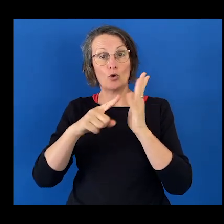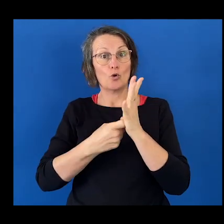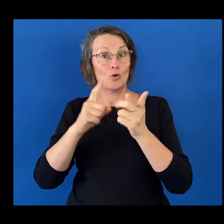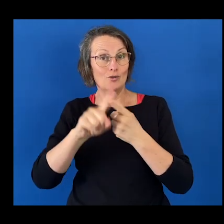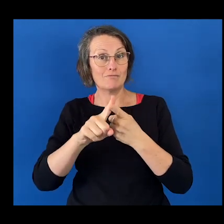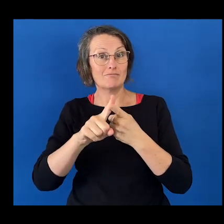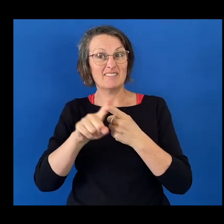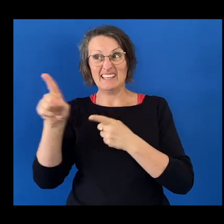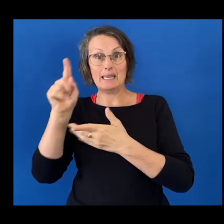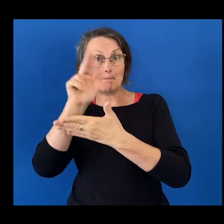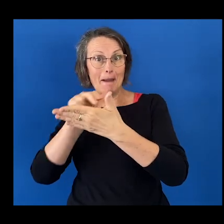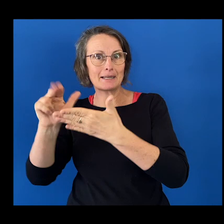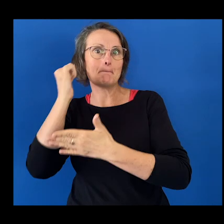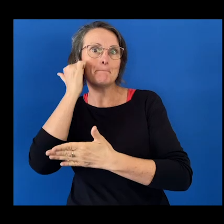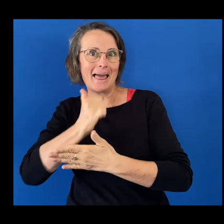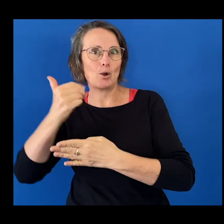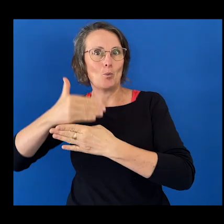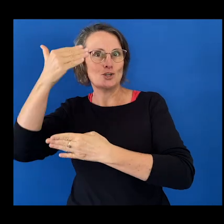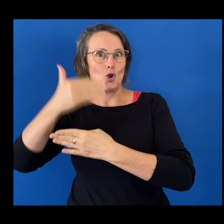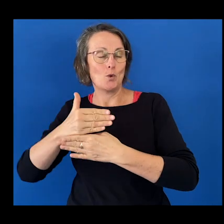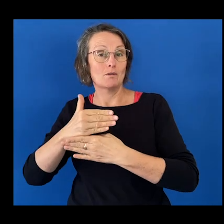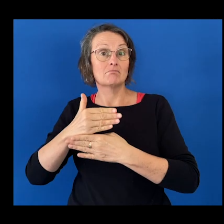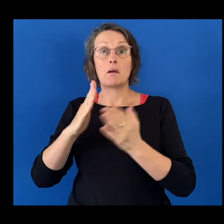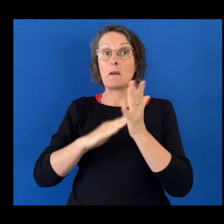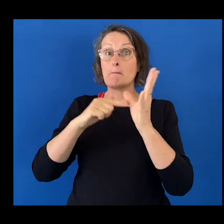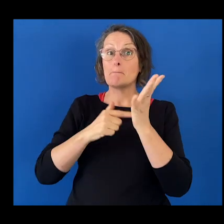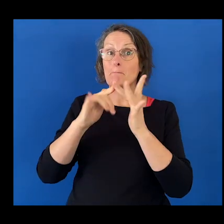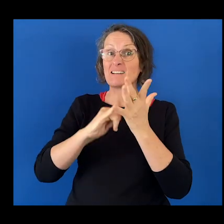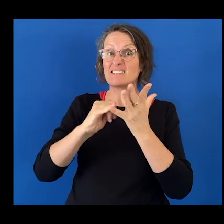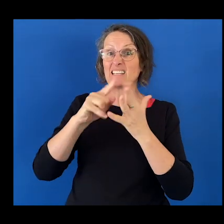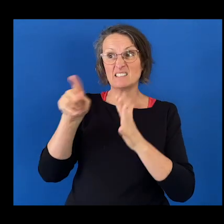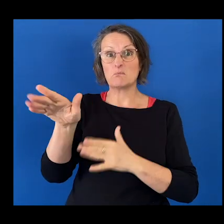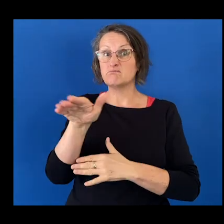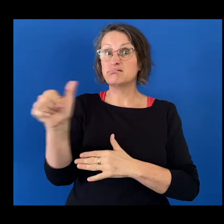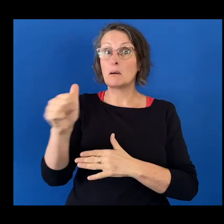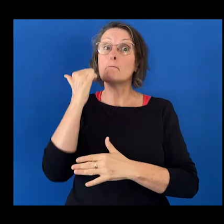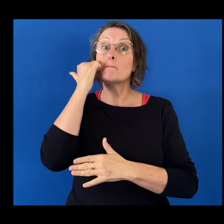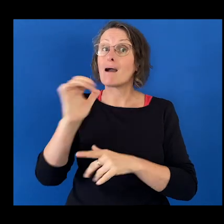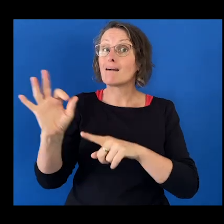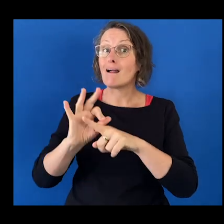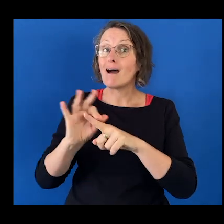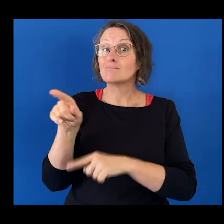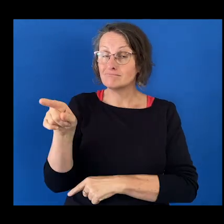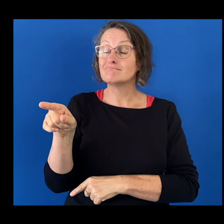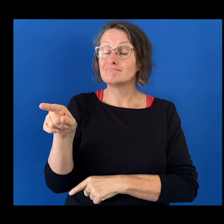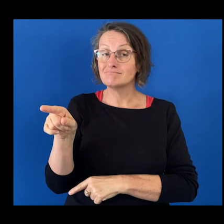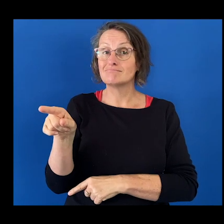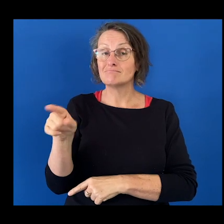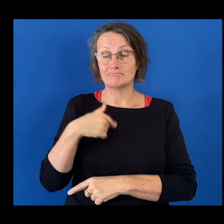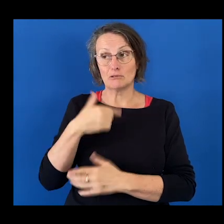Matisse is someone who knew how to use black, and I really love that aspect of his work. But